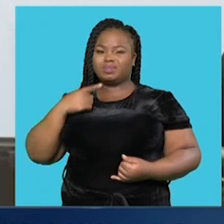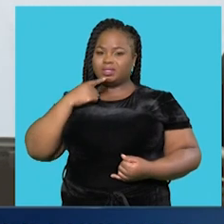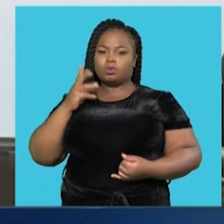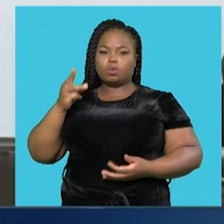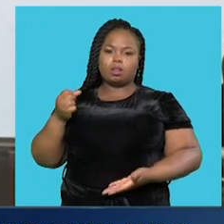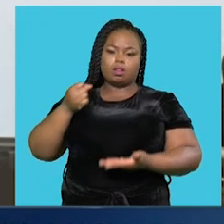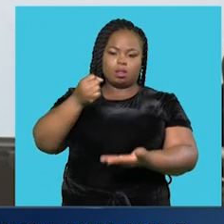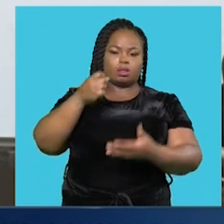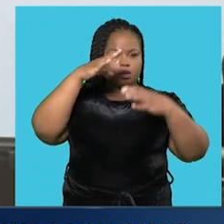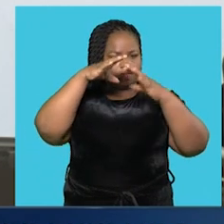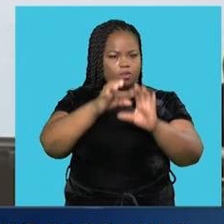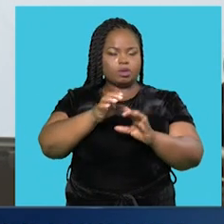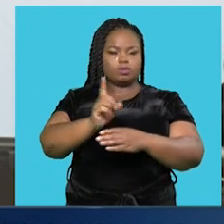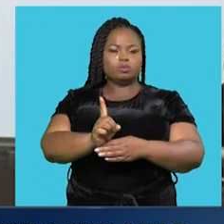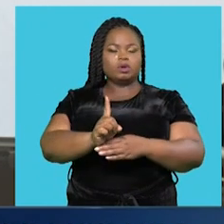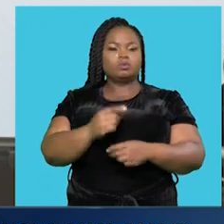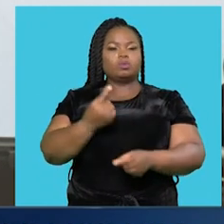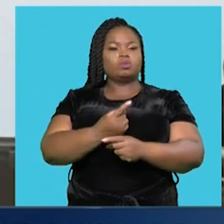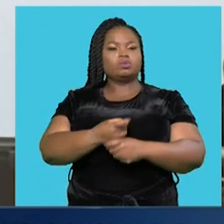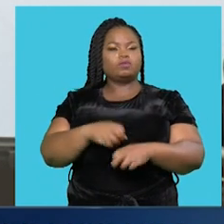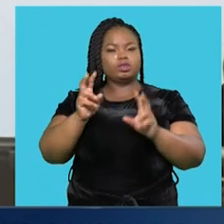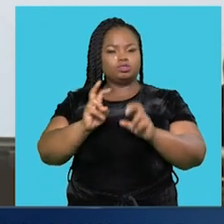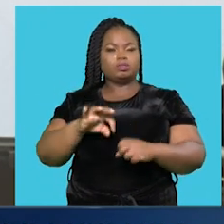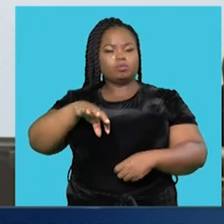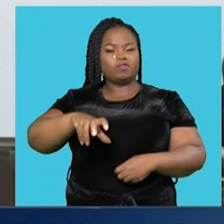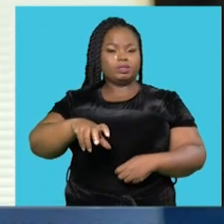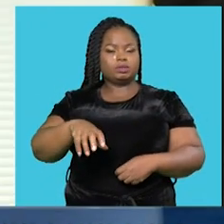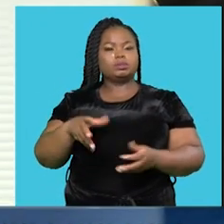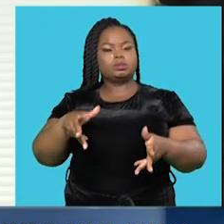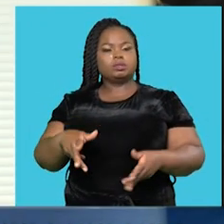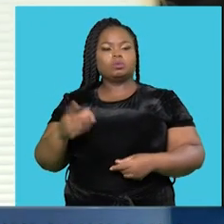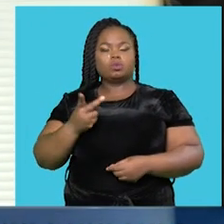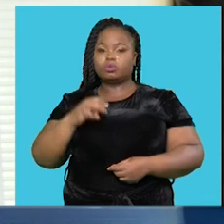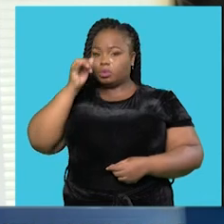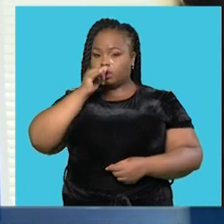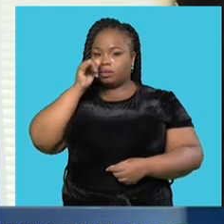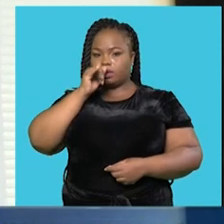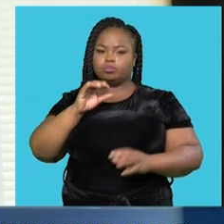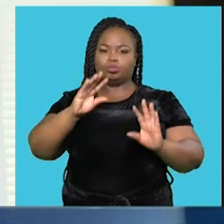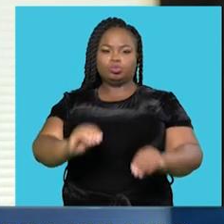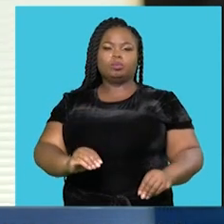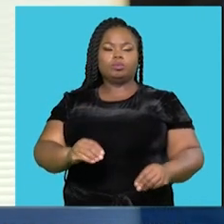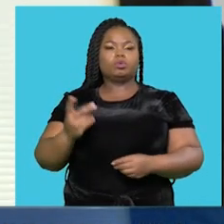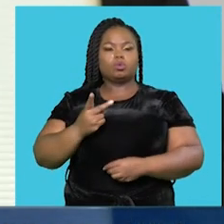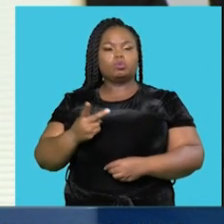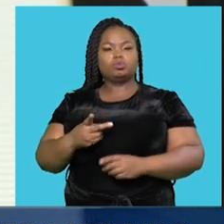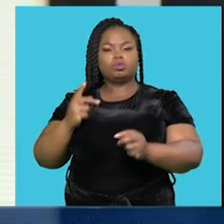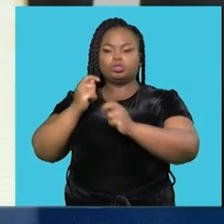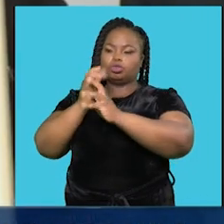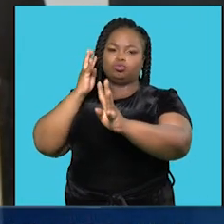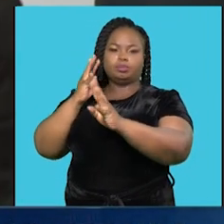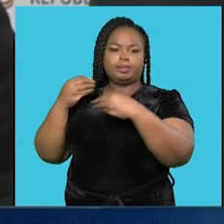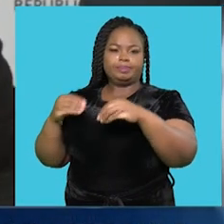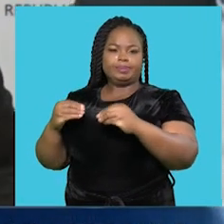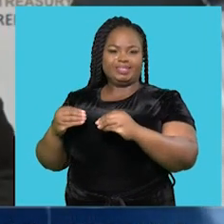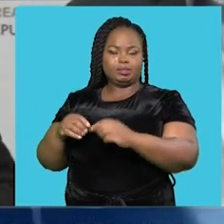go lebana le tlhabollo ya moruo o phatlalala le porofensi, go lwantshana le bosenyi, go atolosa ditshebeletso tsa